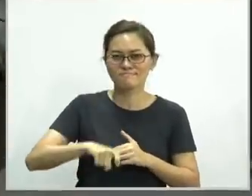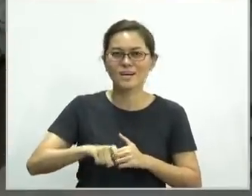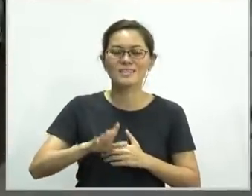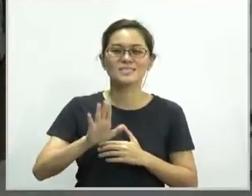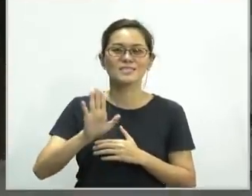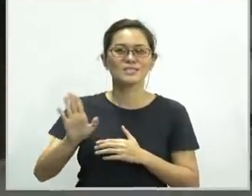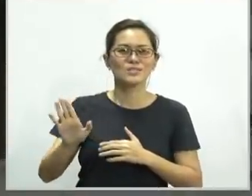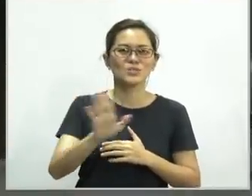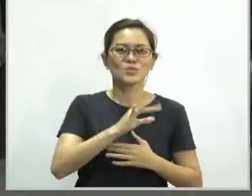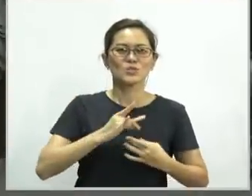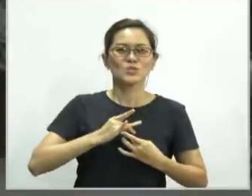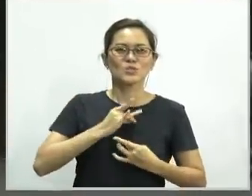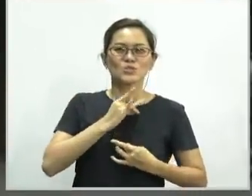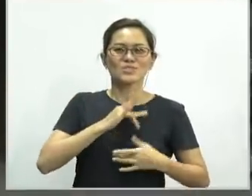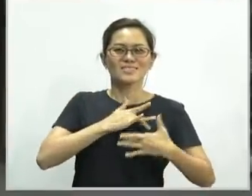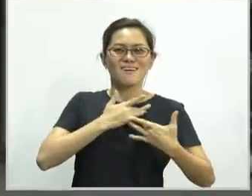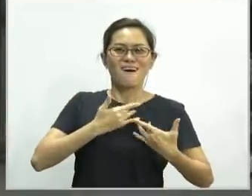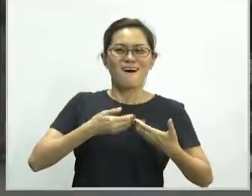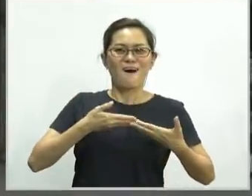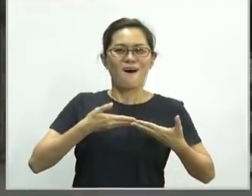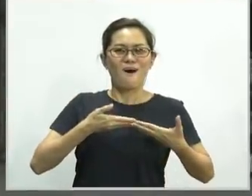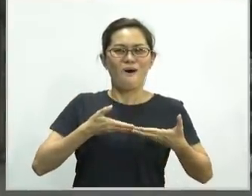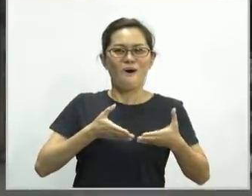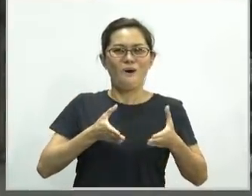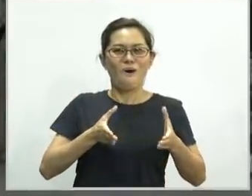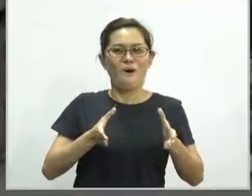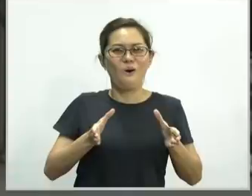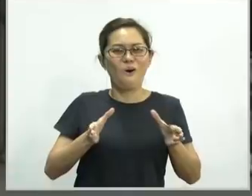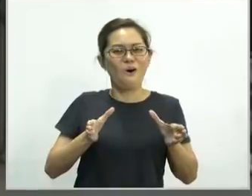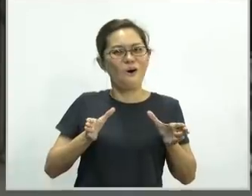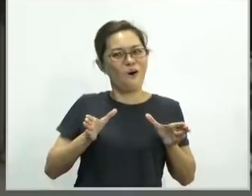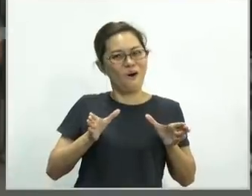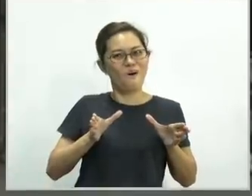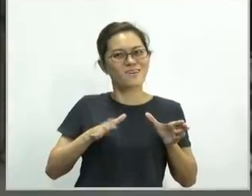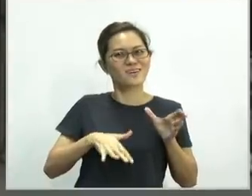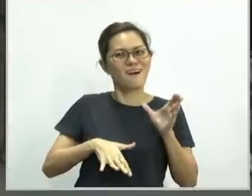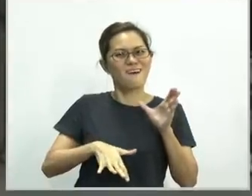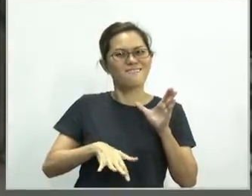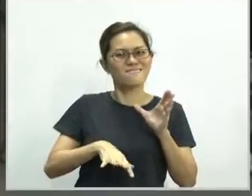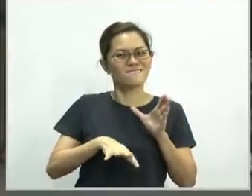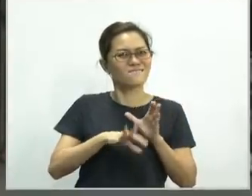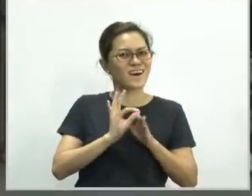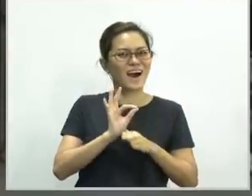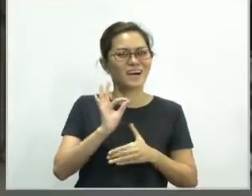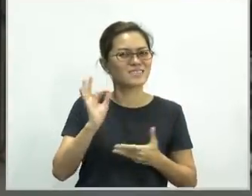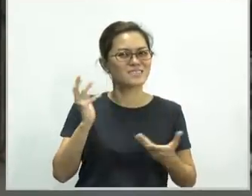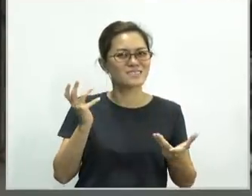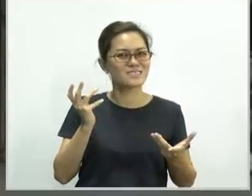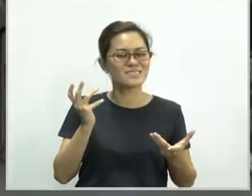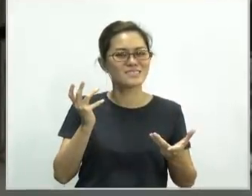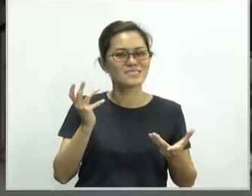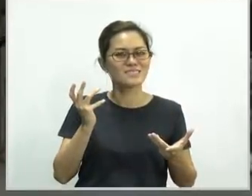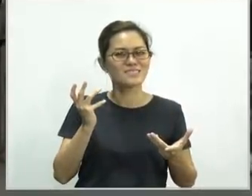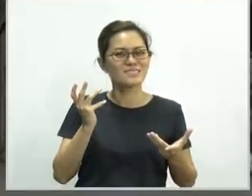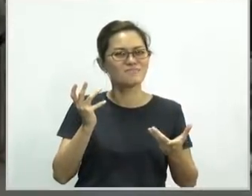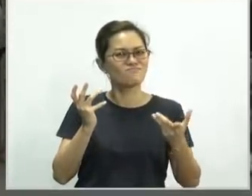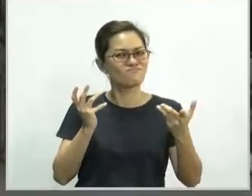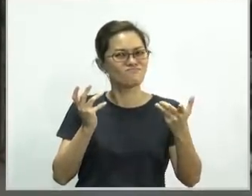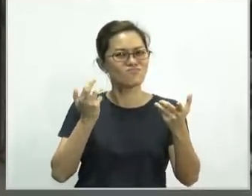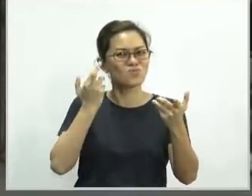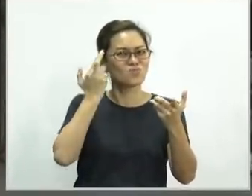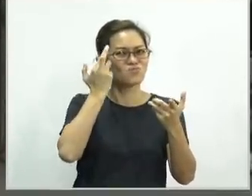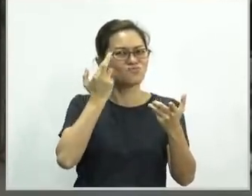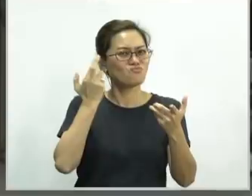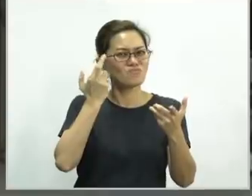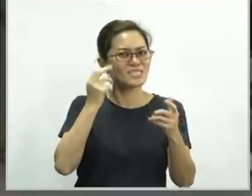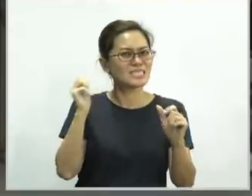your spirit and your heart, and you got to find out, is there a reason to